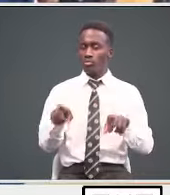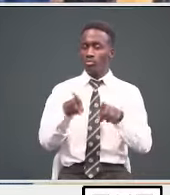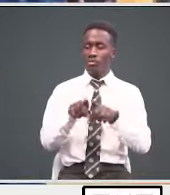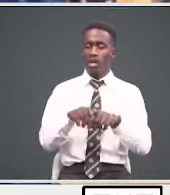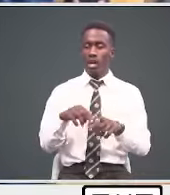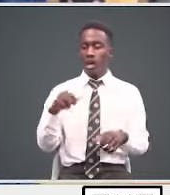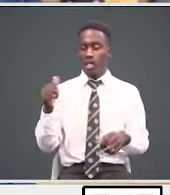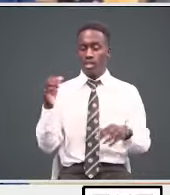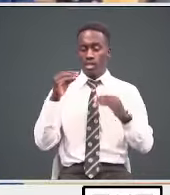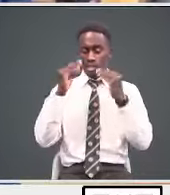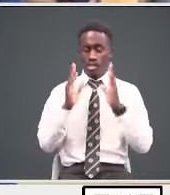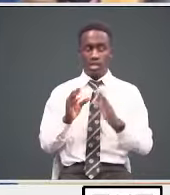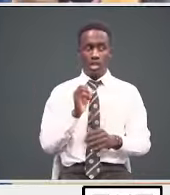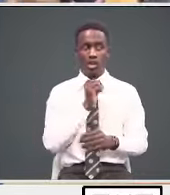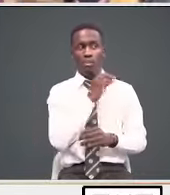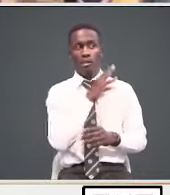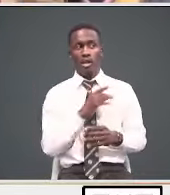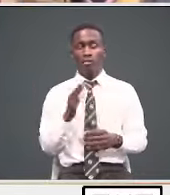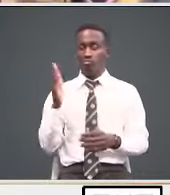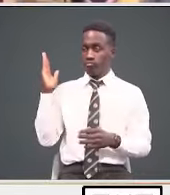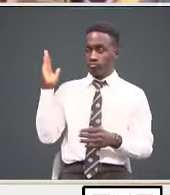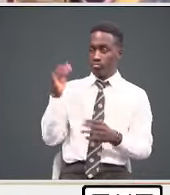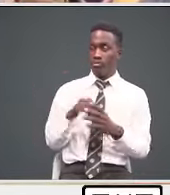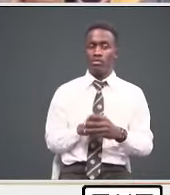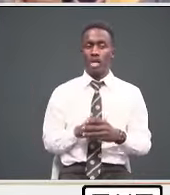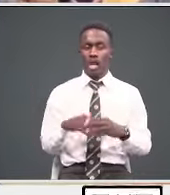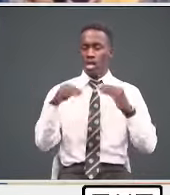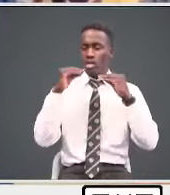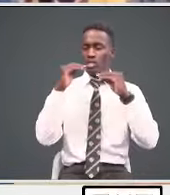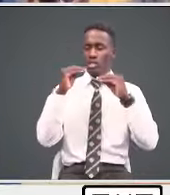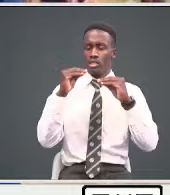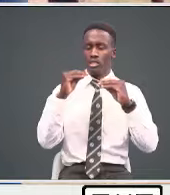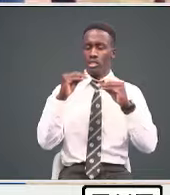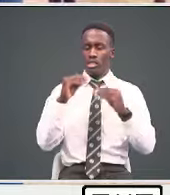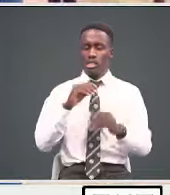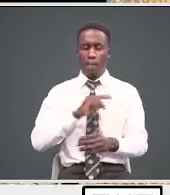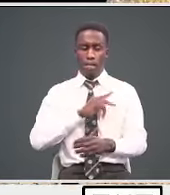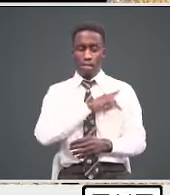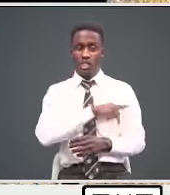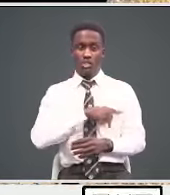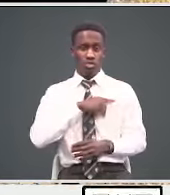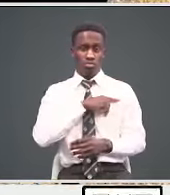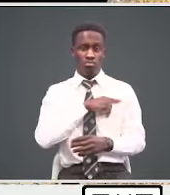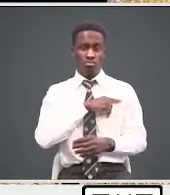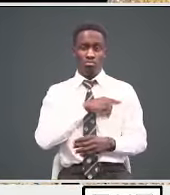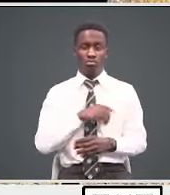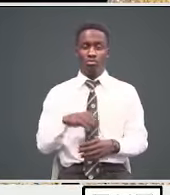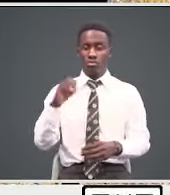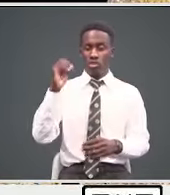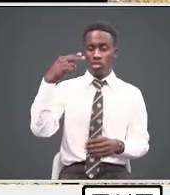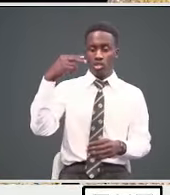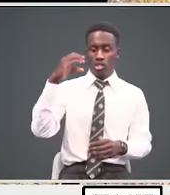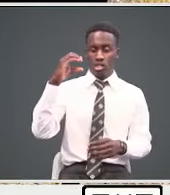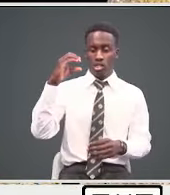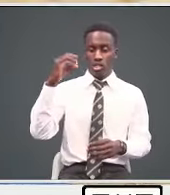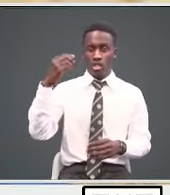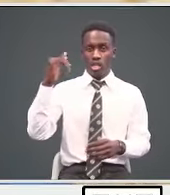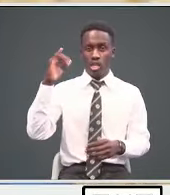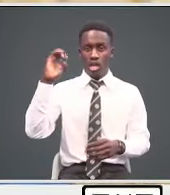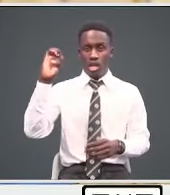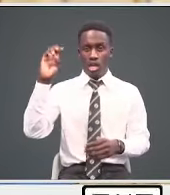Hillcrest Academy. Teaching is a passion. The way you interact. Oching, a member of the Sacco since